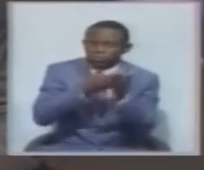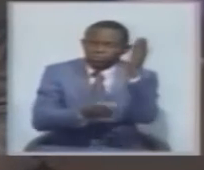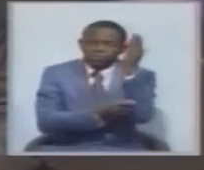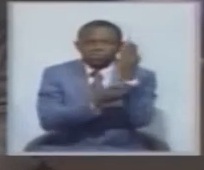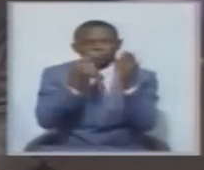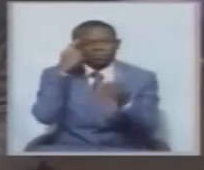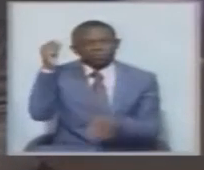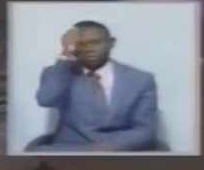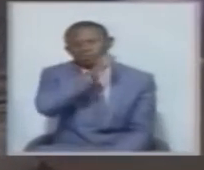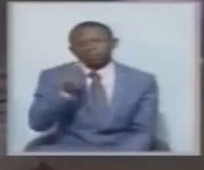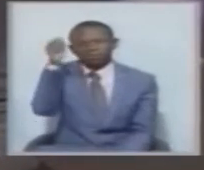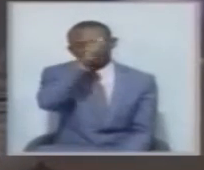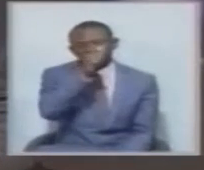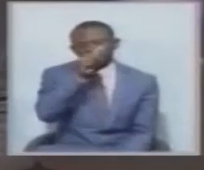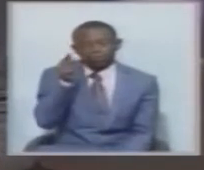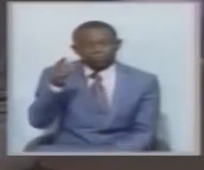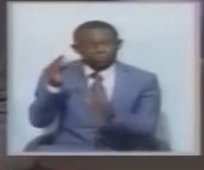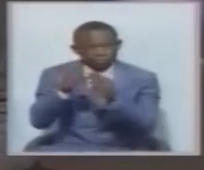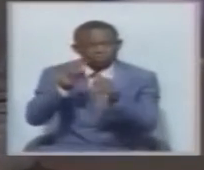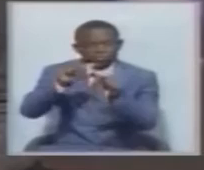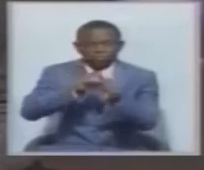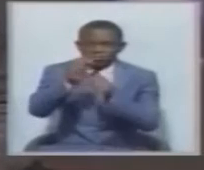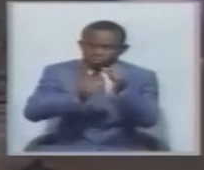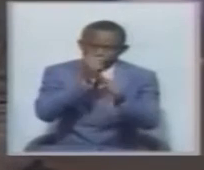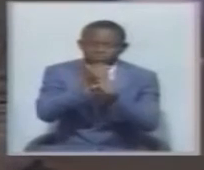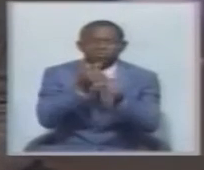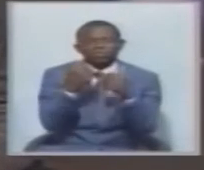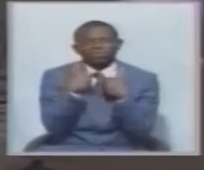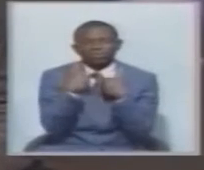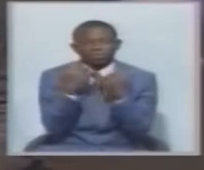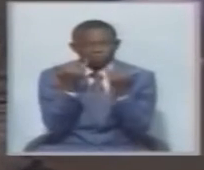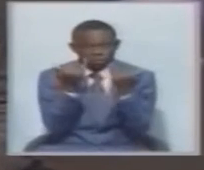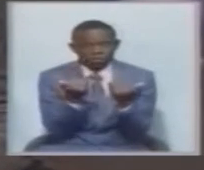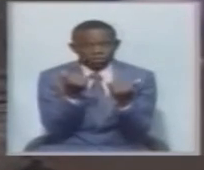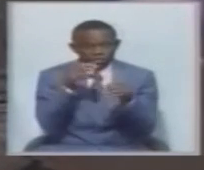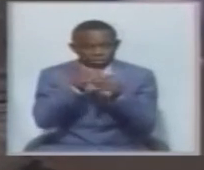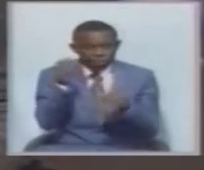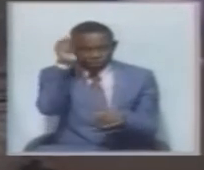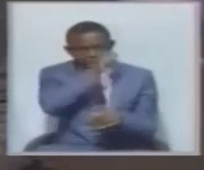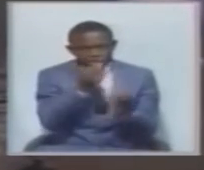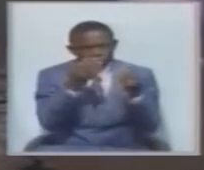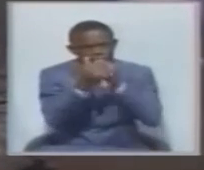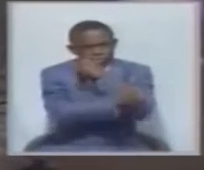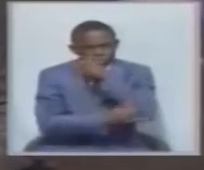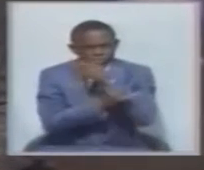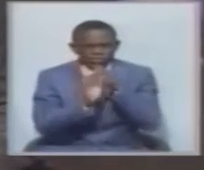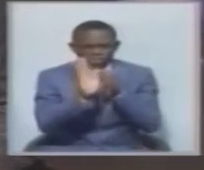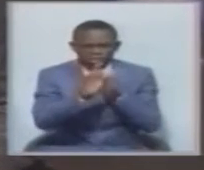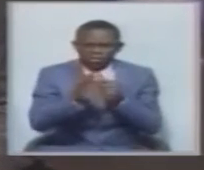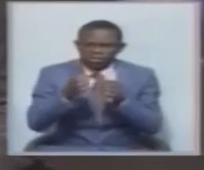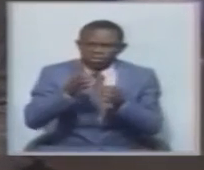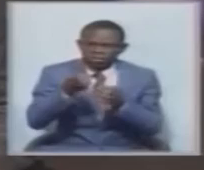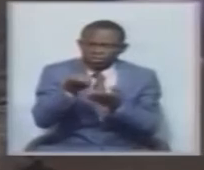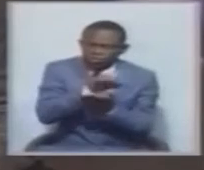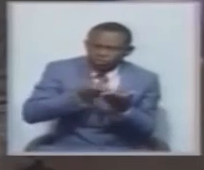continent. The annual meetings are taking place at a time when many countries on the continent are slowly dragging themselves out of